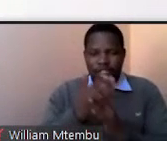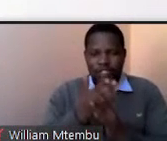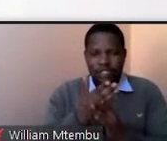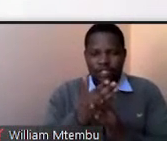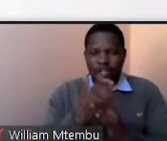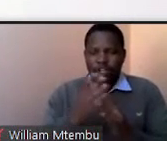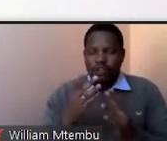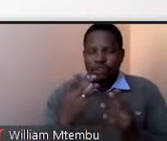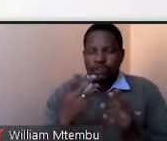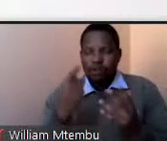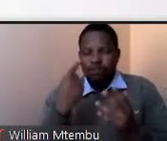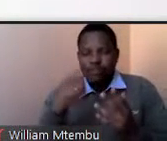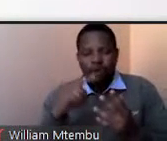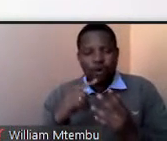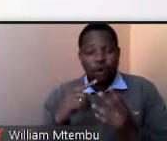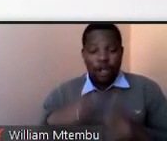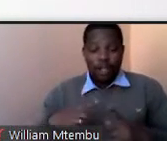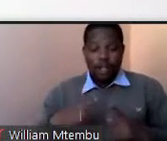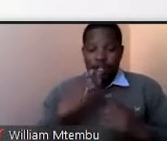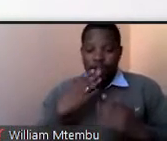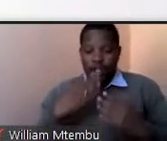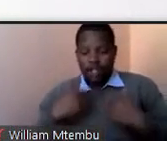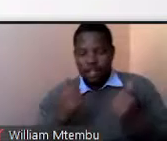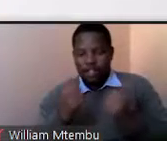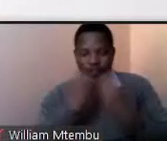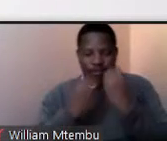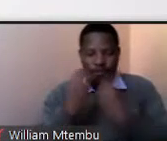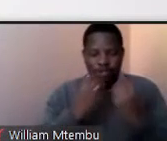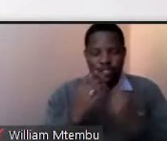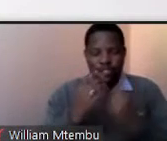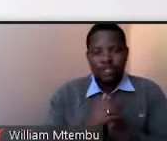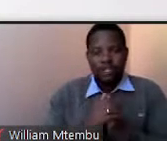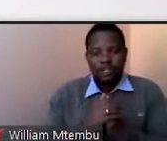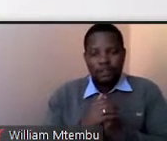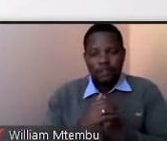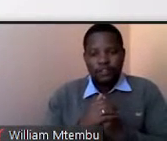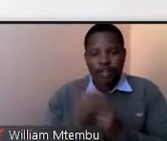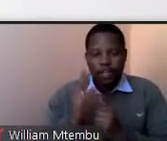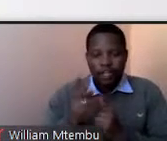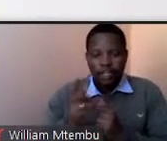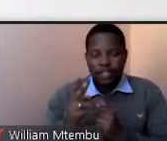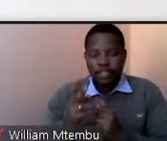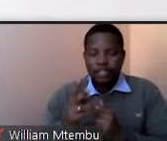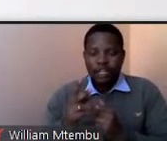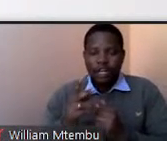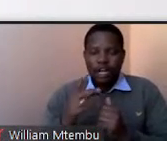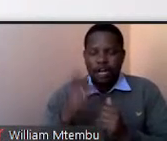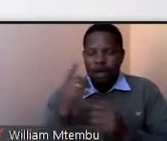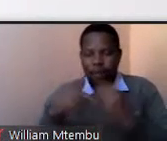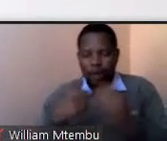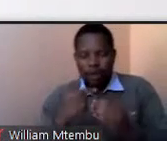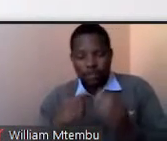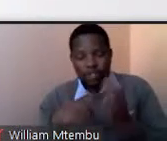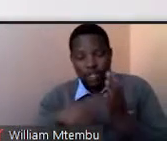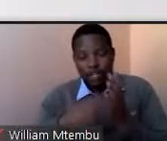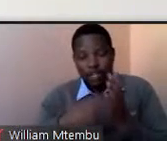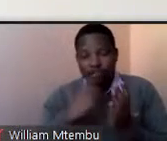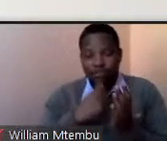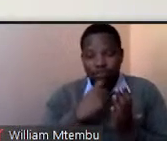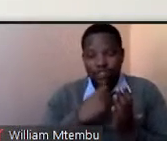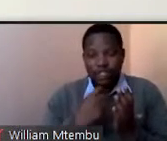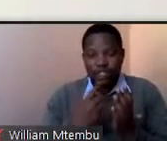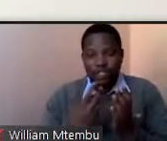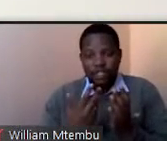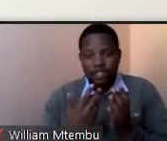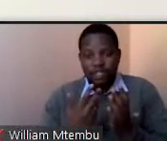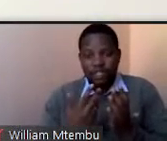foods. And also the margin of grant users putting the